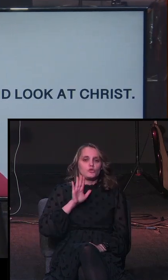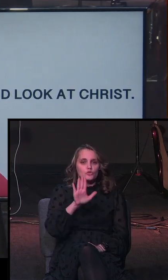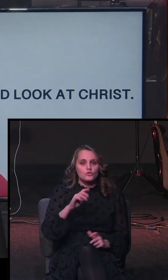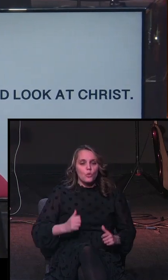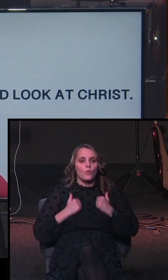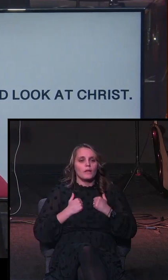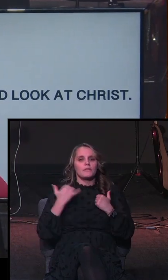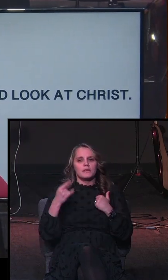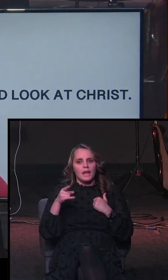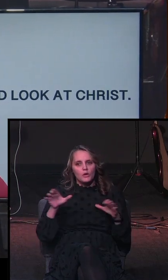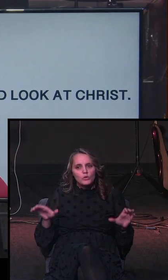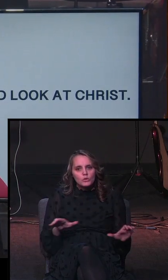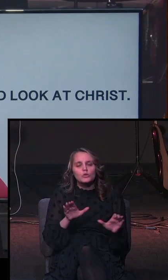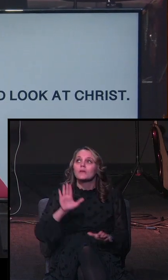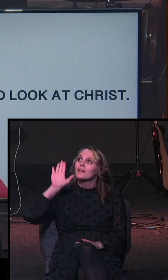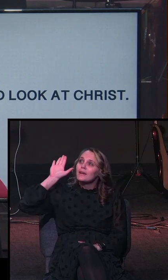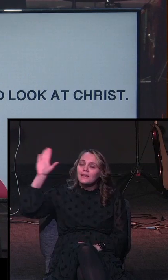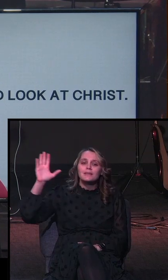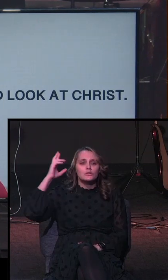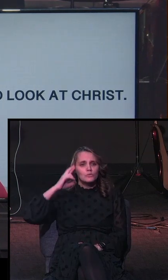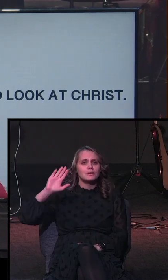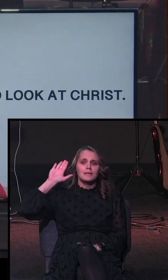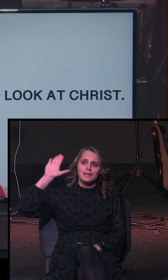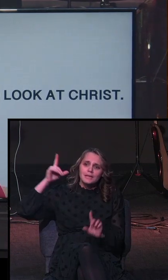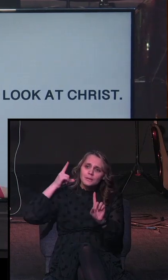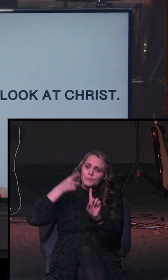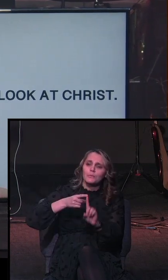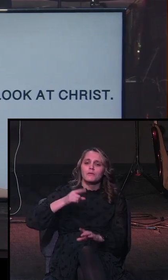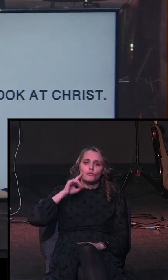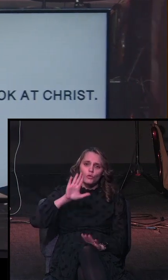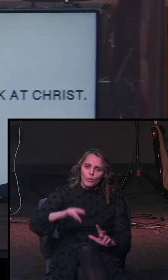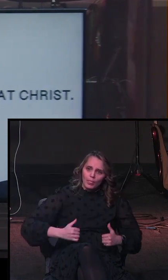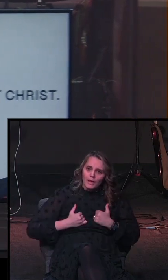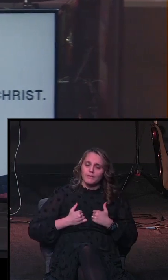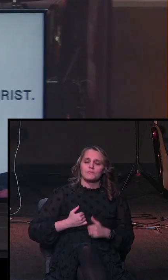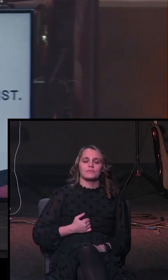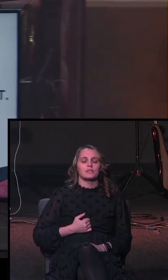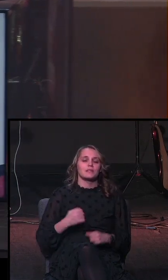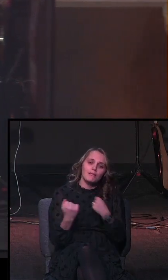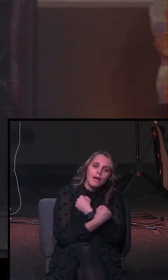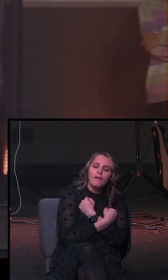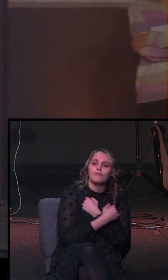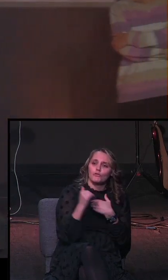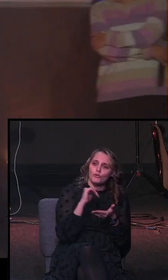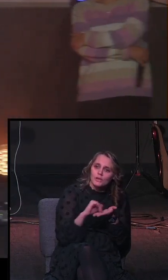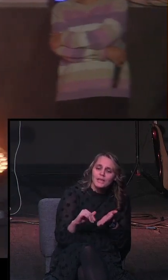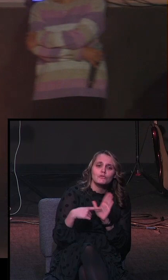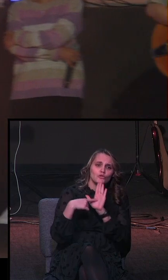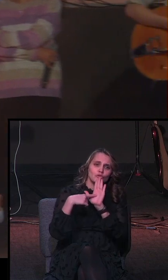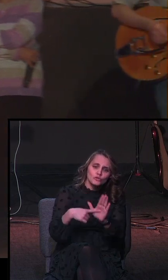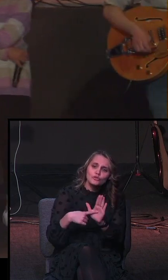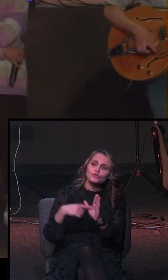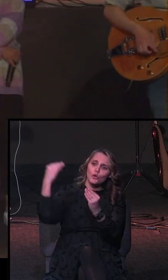for your life. And that's where the power to love, to forgive, to show grace, that's where it actually